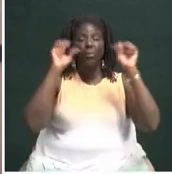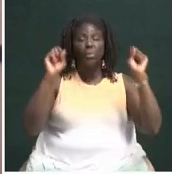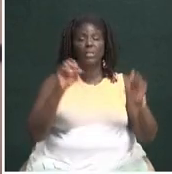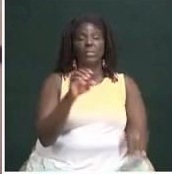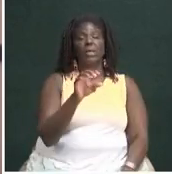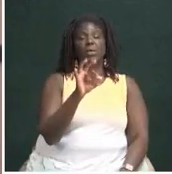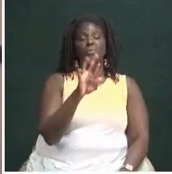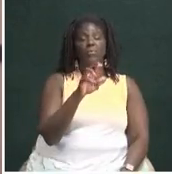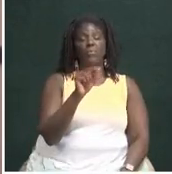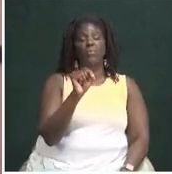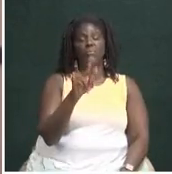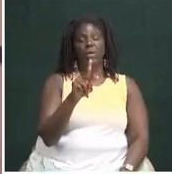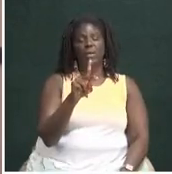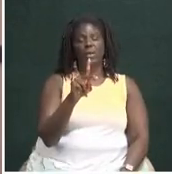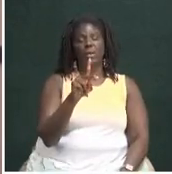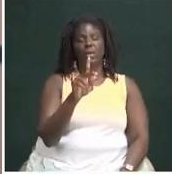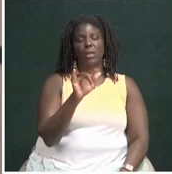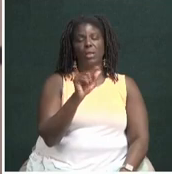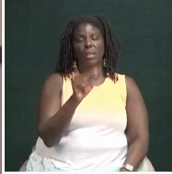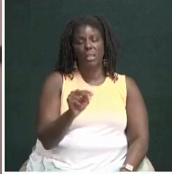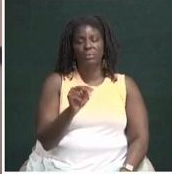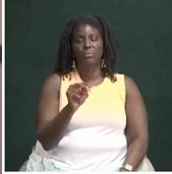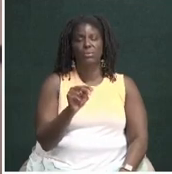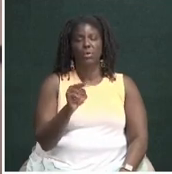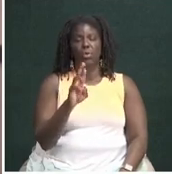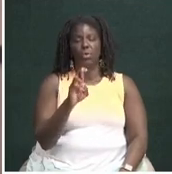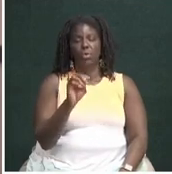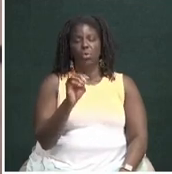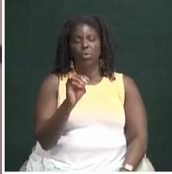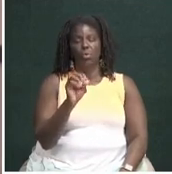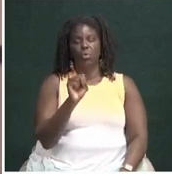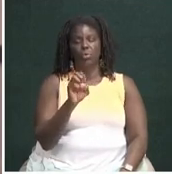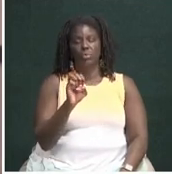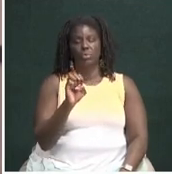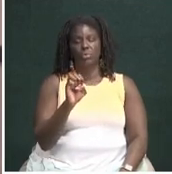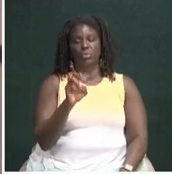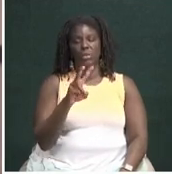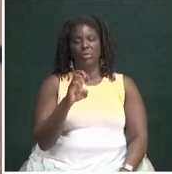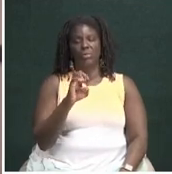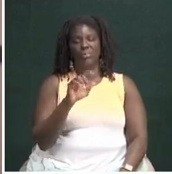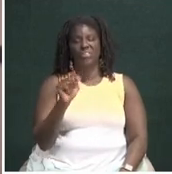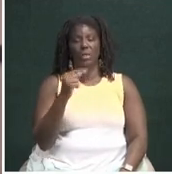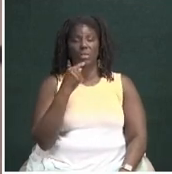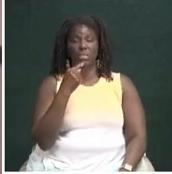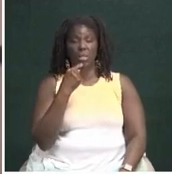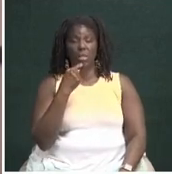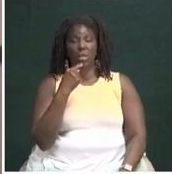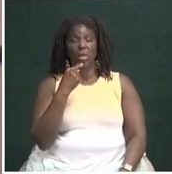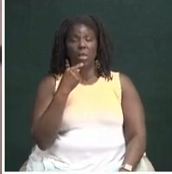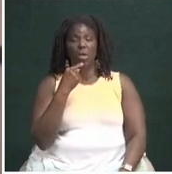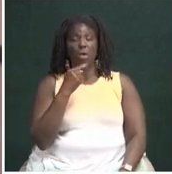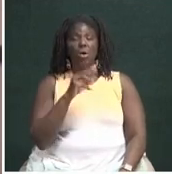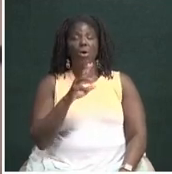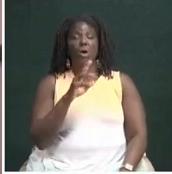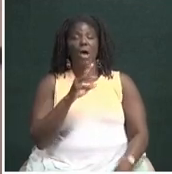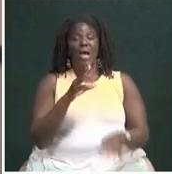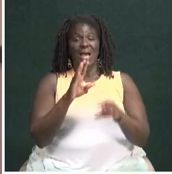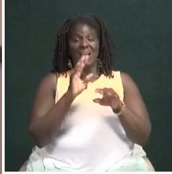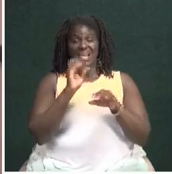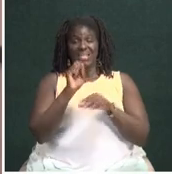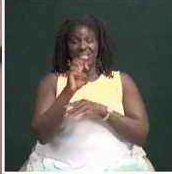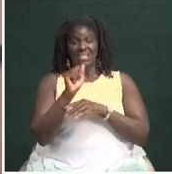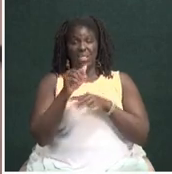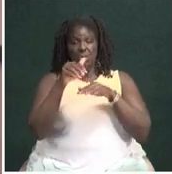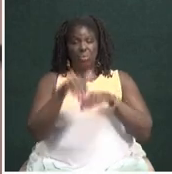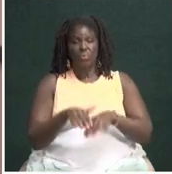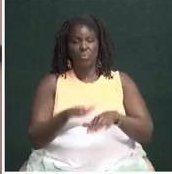Roosevelt once said, "A smooth sea never made a skilled sailor." All of you have weathered the storm, and you are